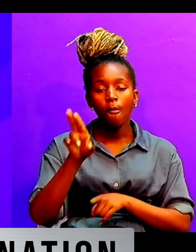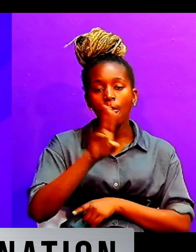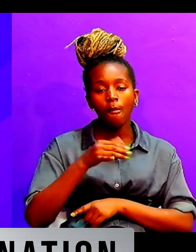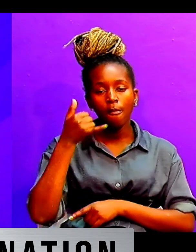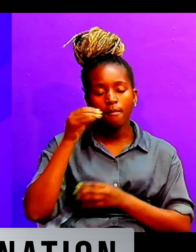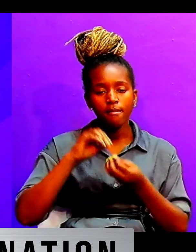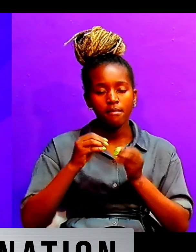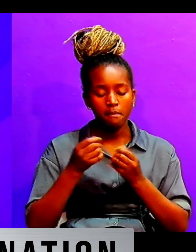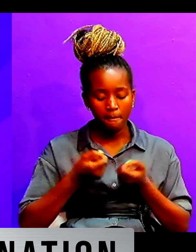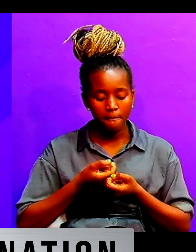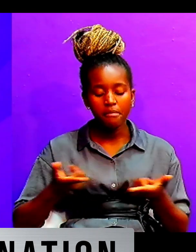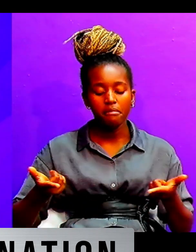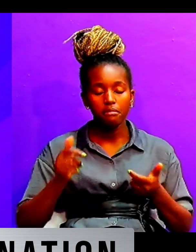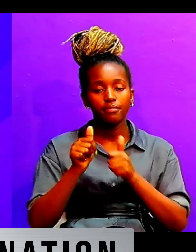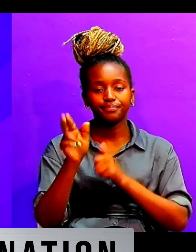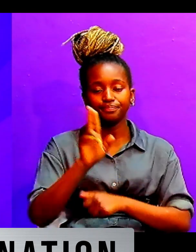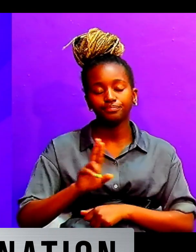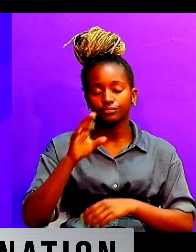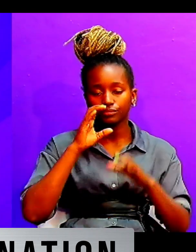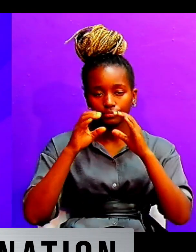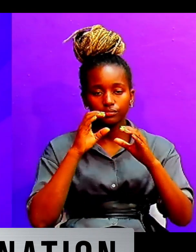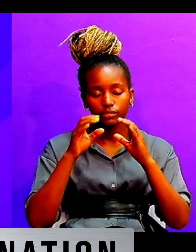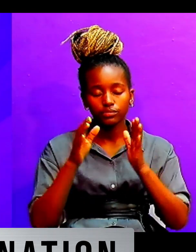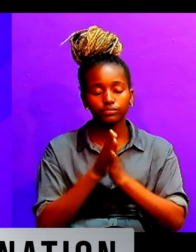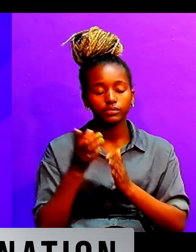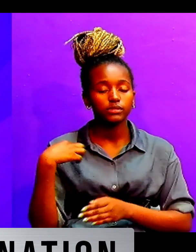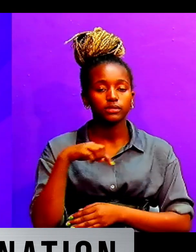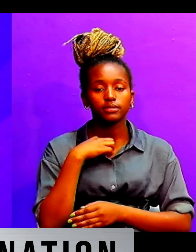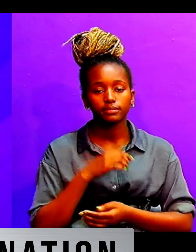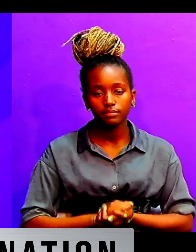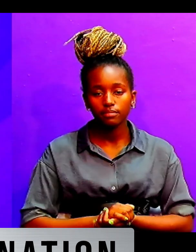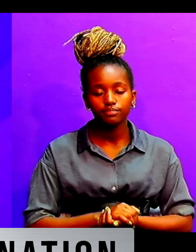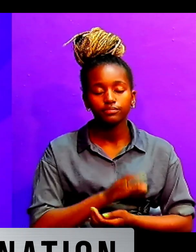0111980384 is the number you chapa siasa with us. Let me say that again.